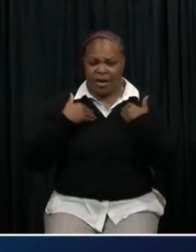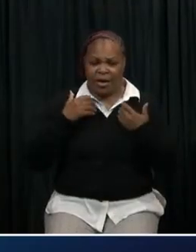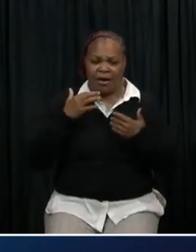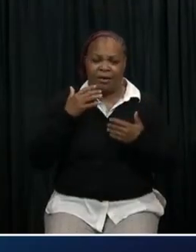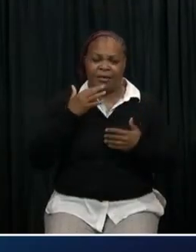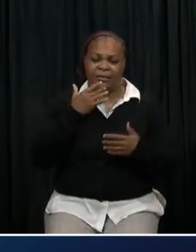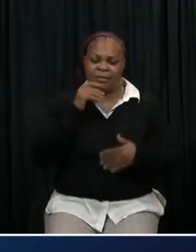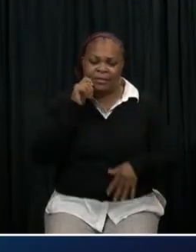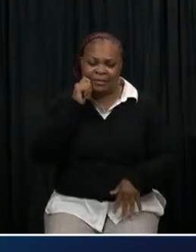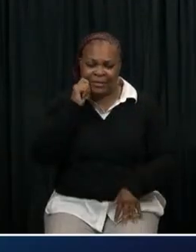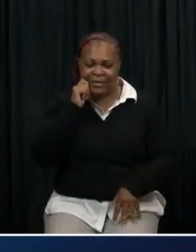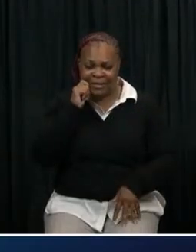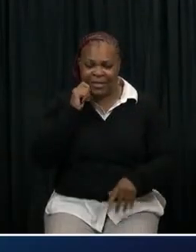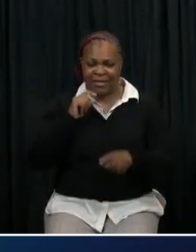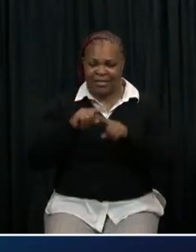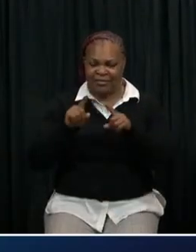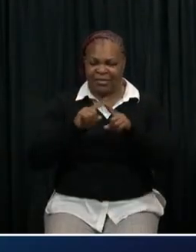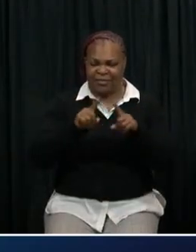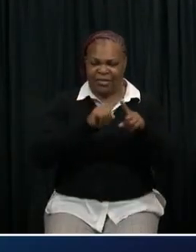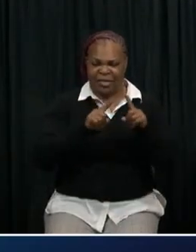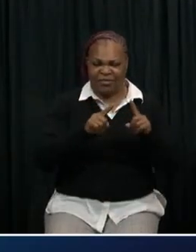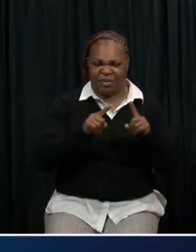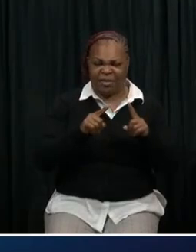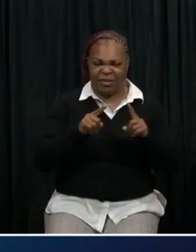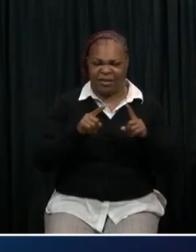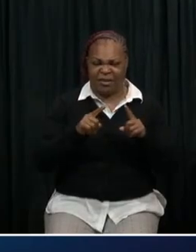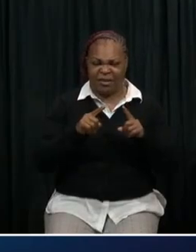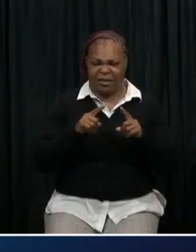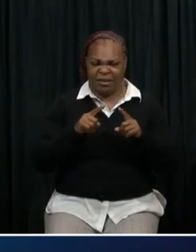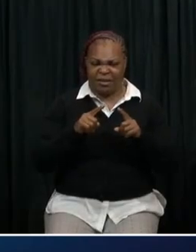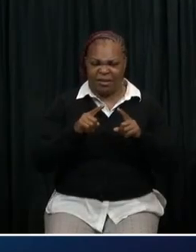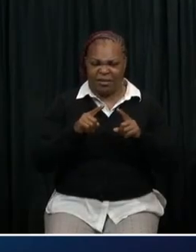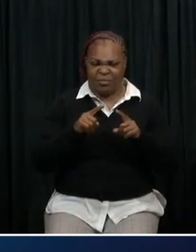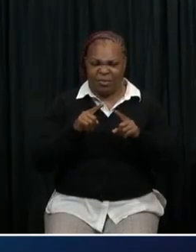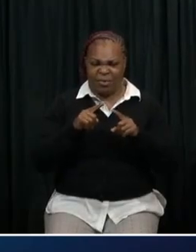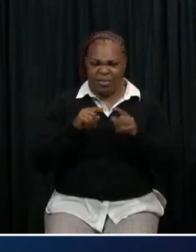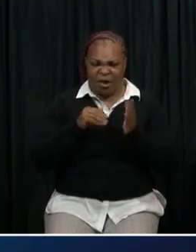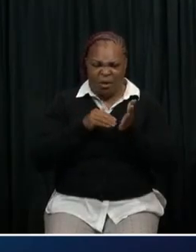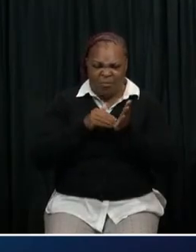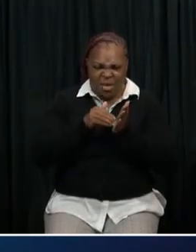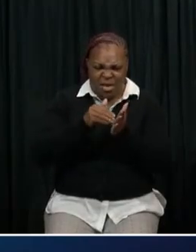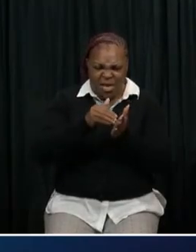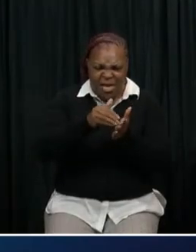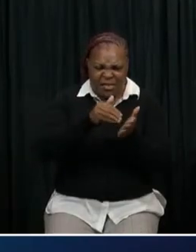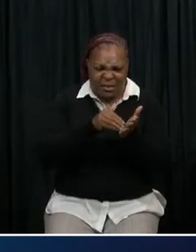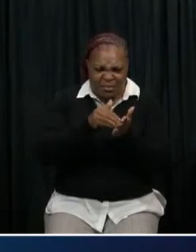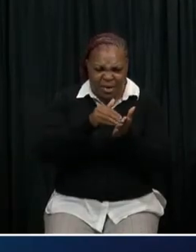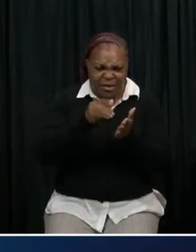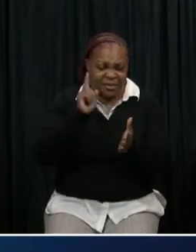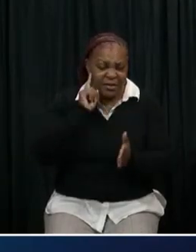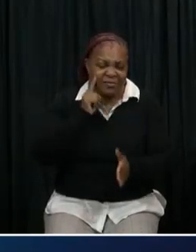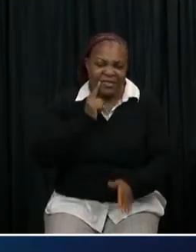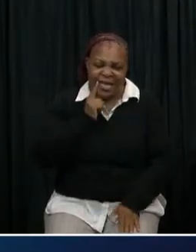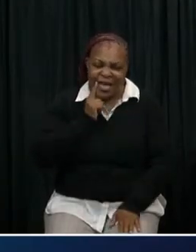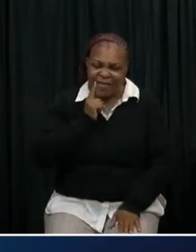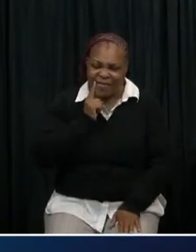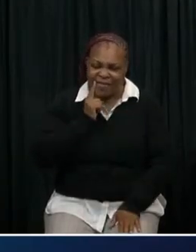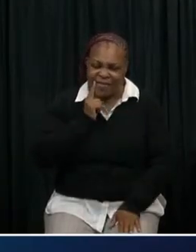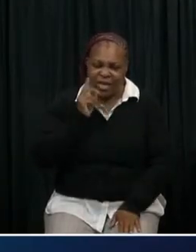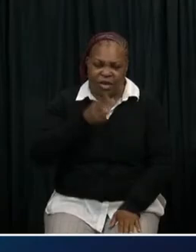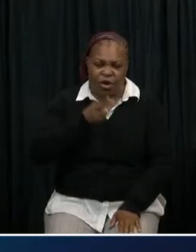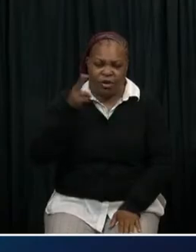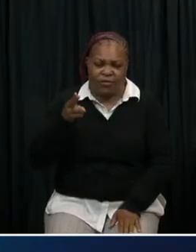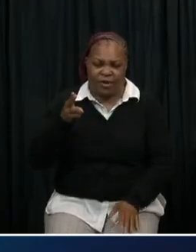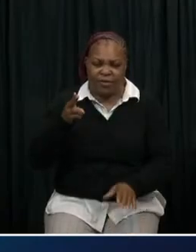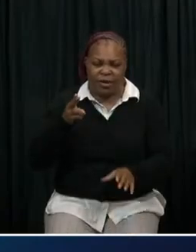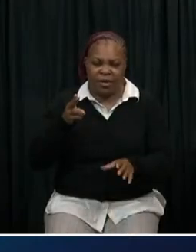platform, everyone here, race, different people that are here on the floor. There are millions